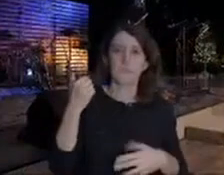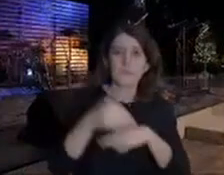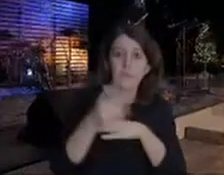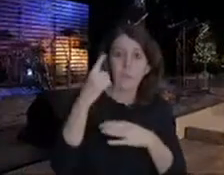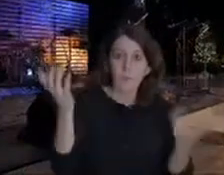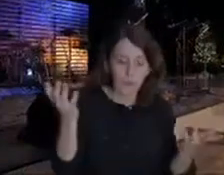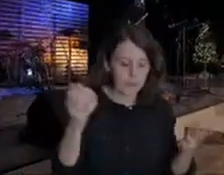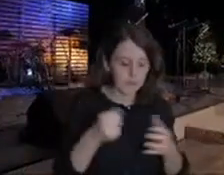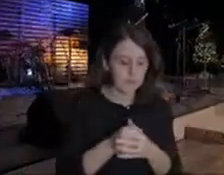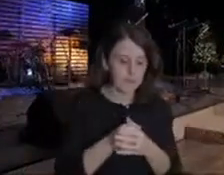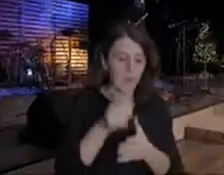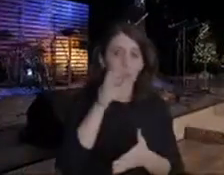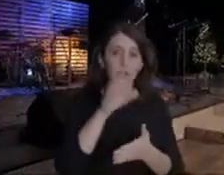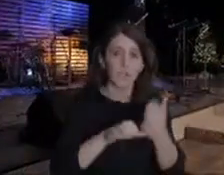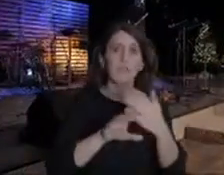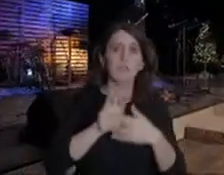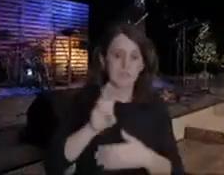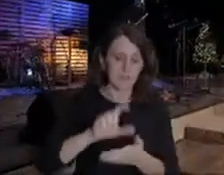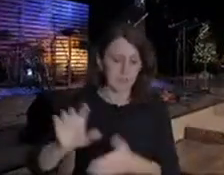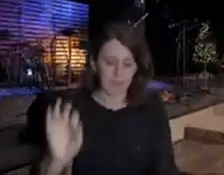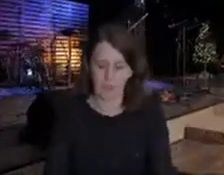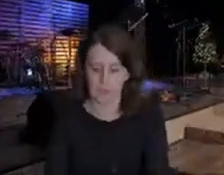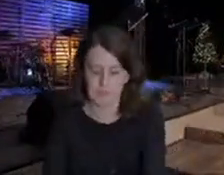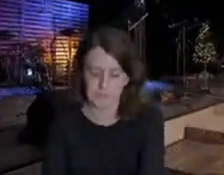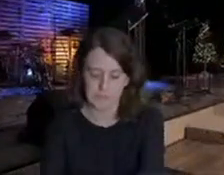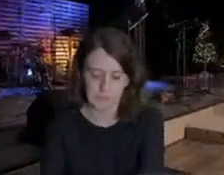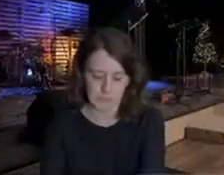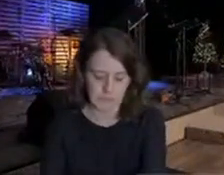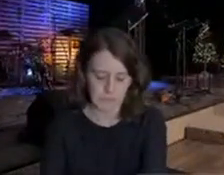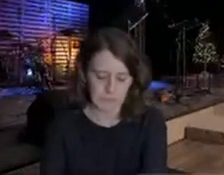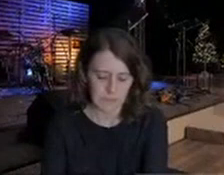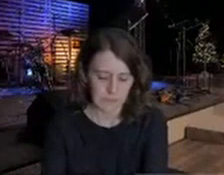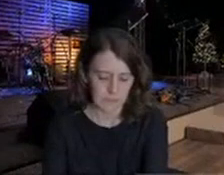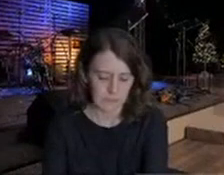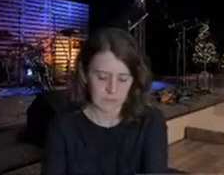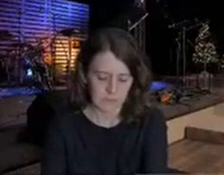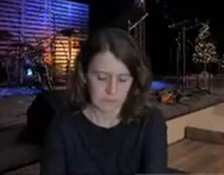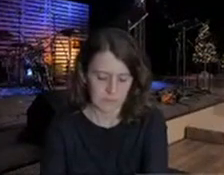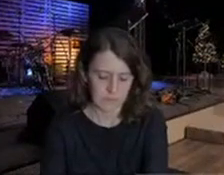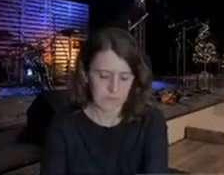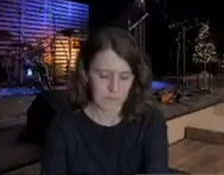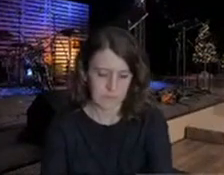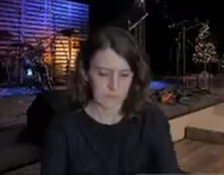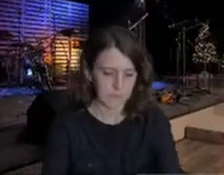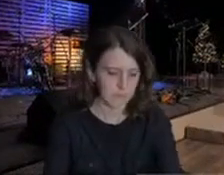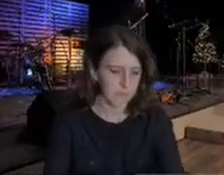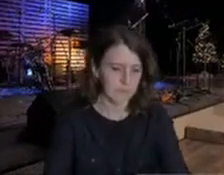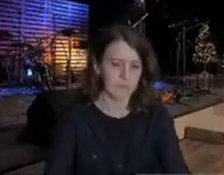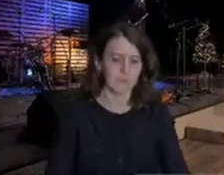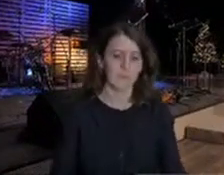Well, listen to Isaiah chapter 6, starting at verse 9. He said, go and tell this people, be ever